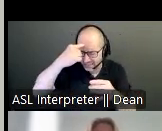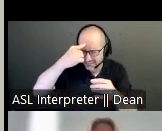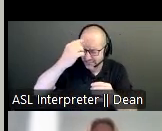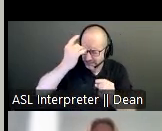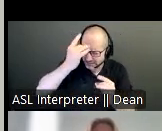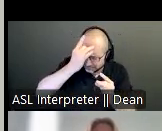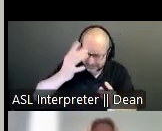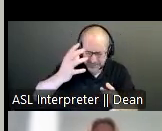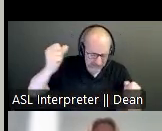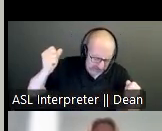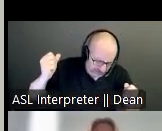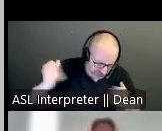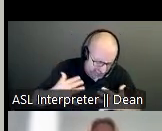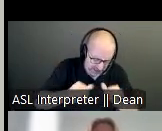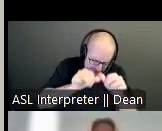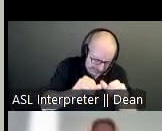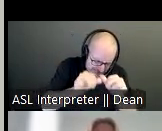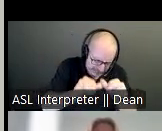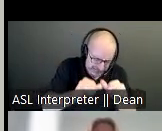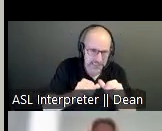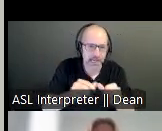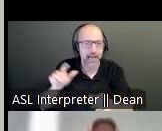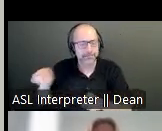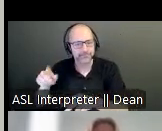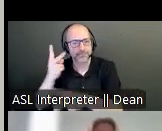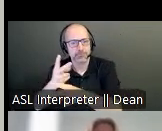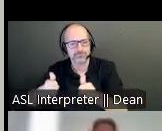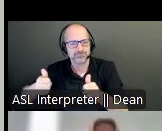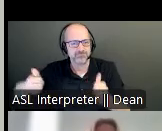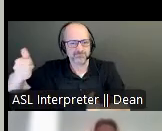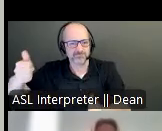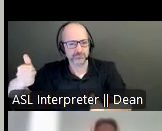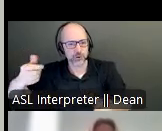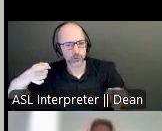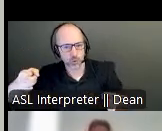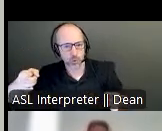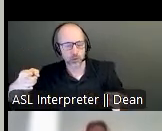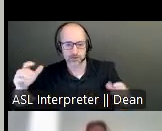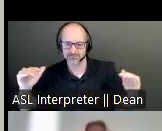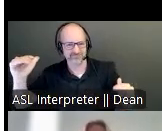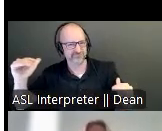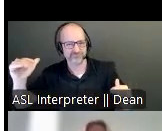and maintains the power and control imbalance between the couple.